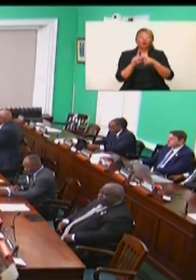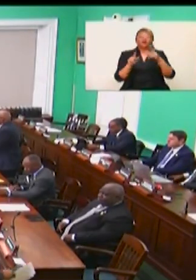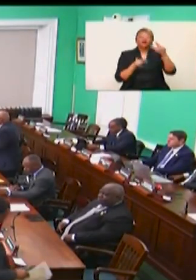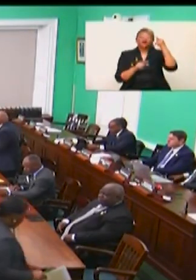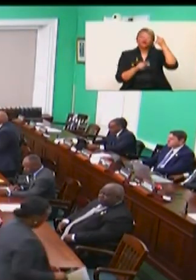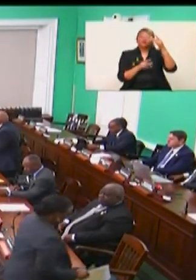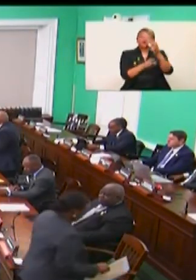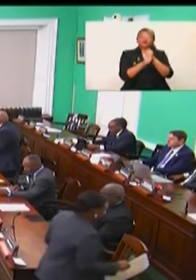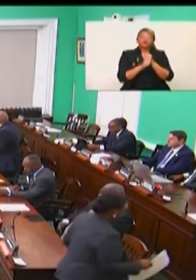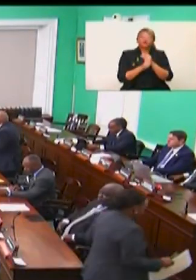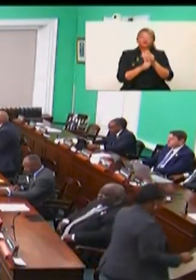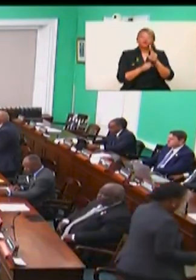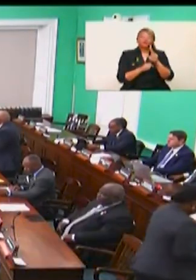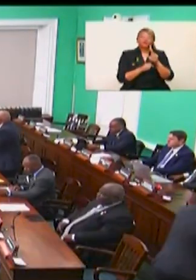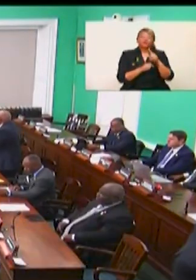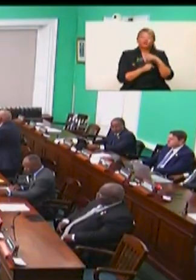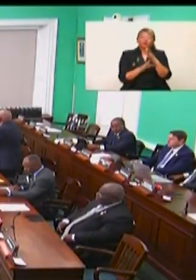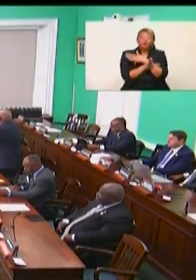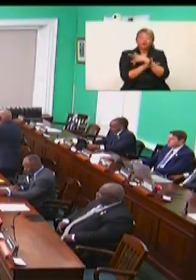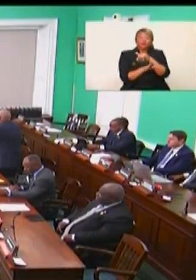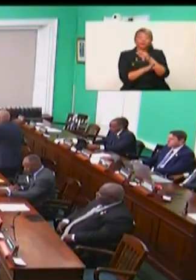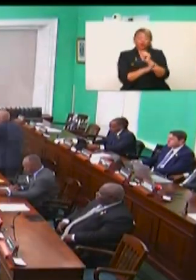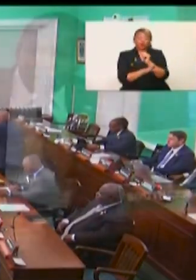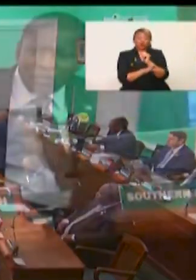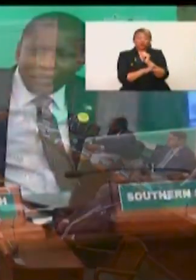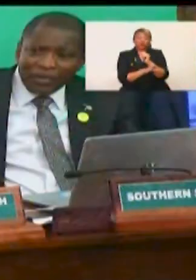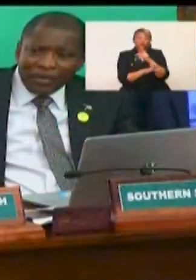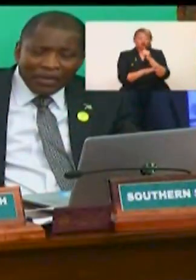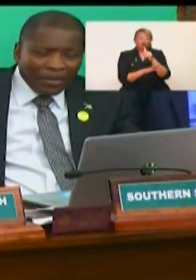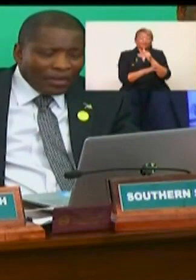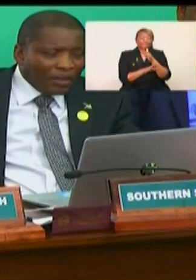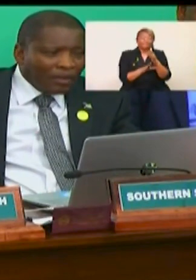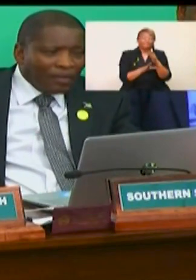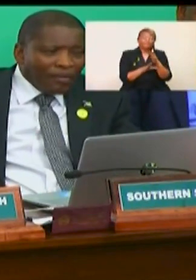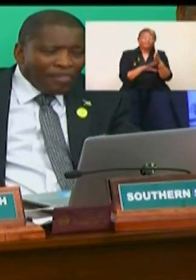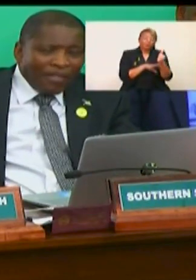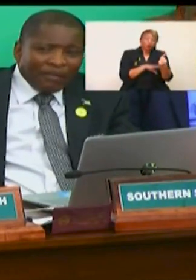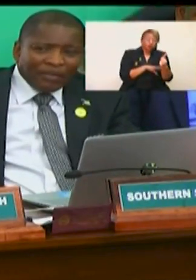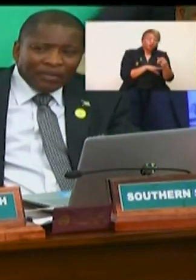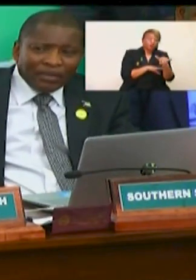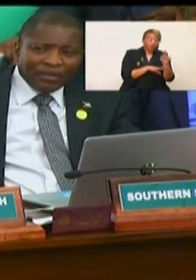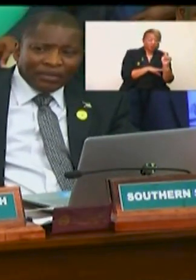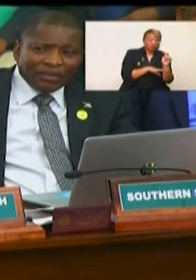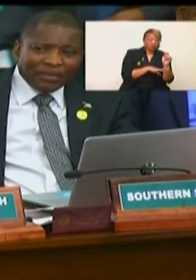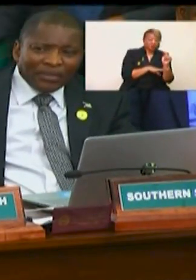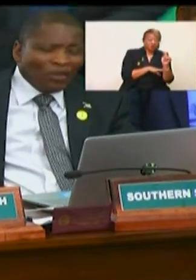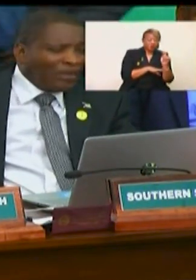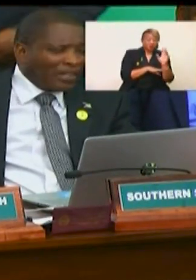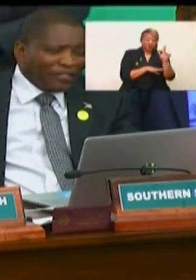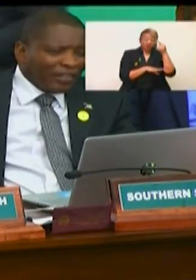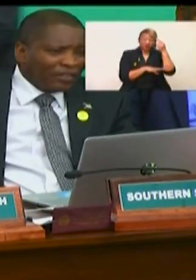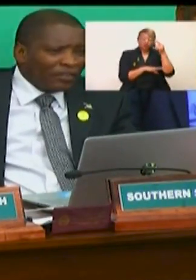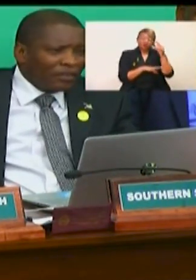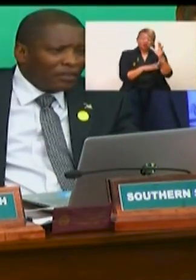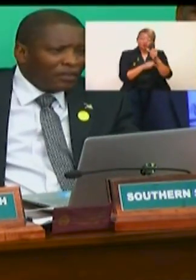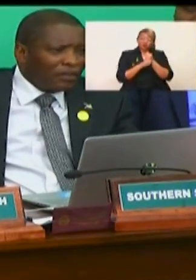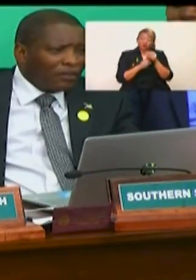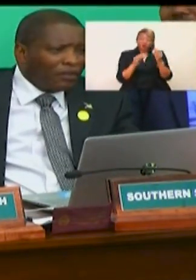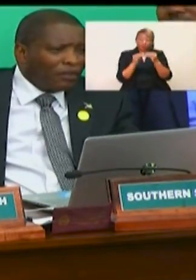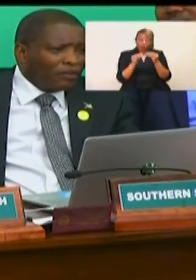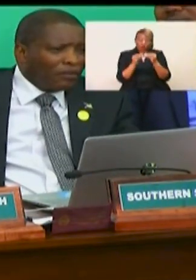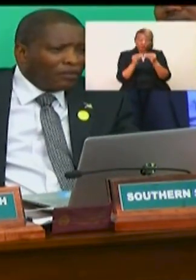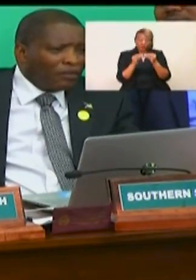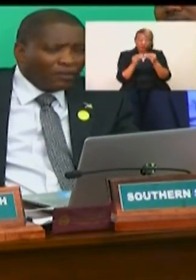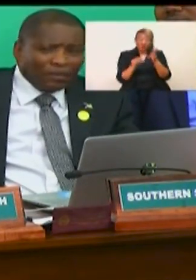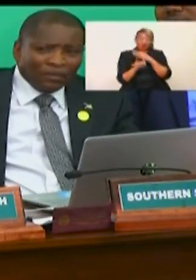received pre-port versus post-port. What? And he would see that the government receives more. Also,